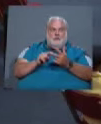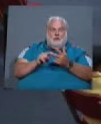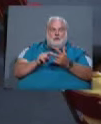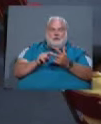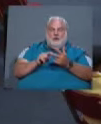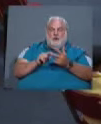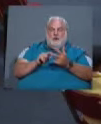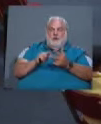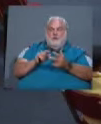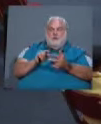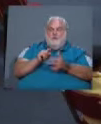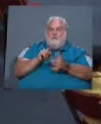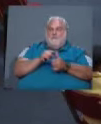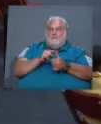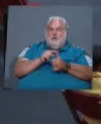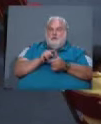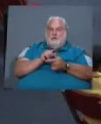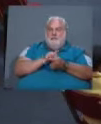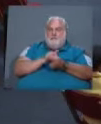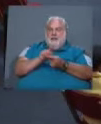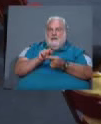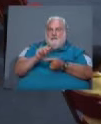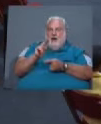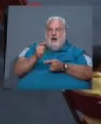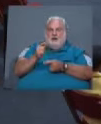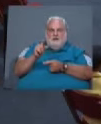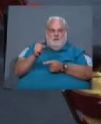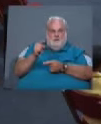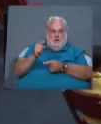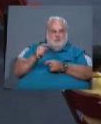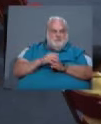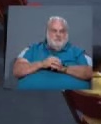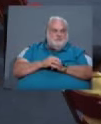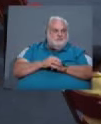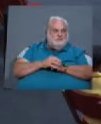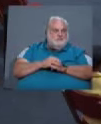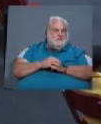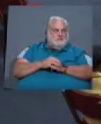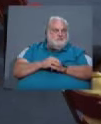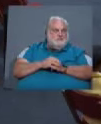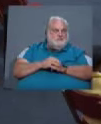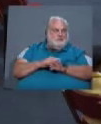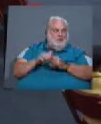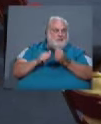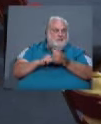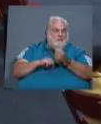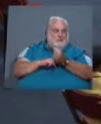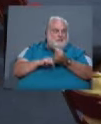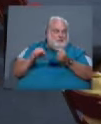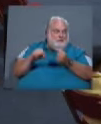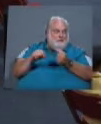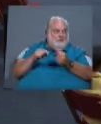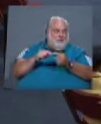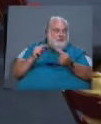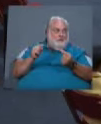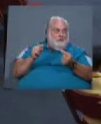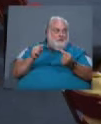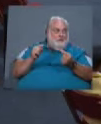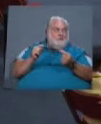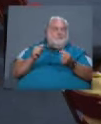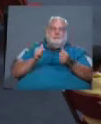to the first meeting in August, August 1st. All in favor? Aye.